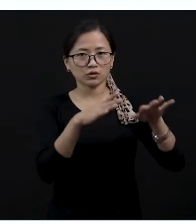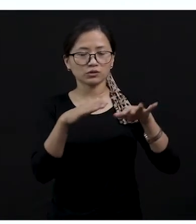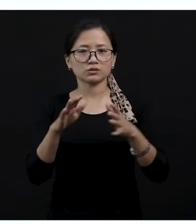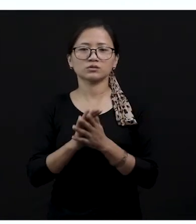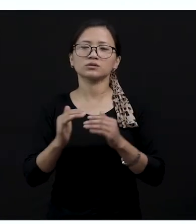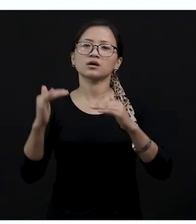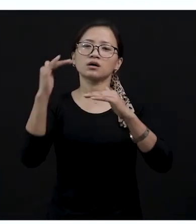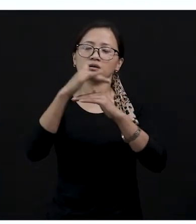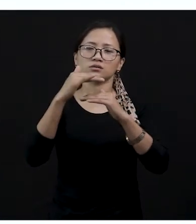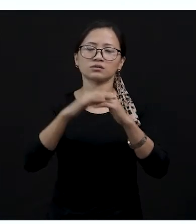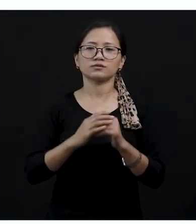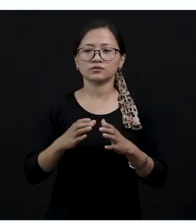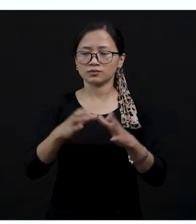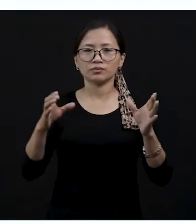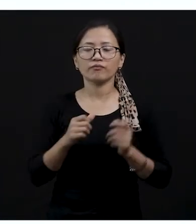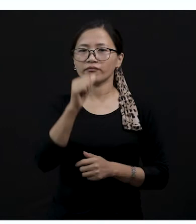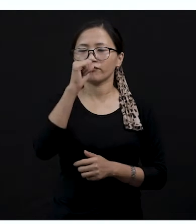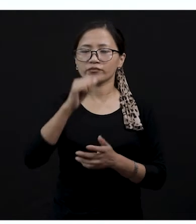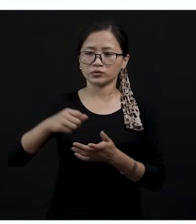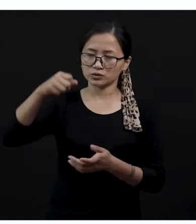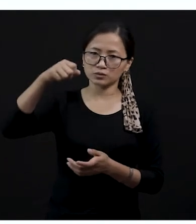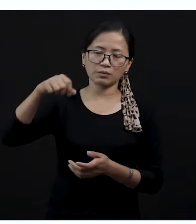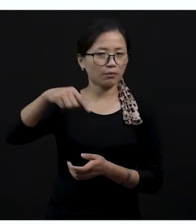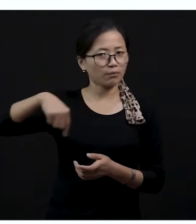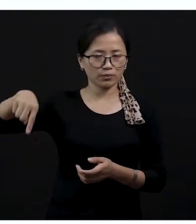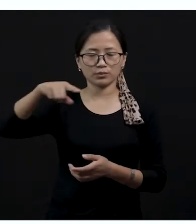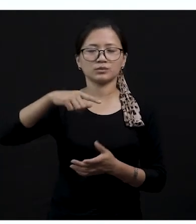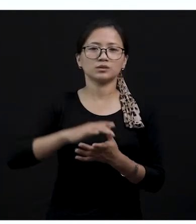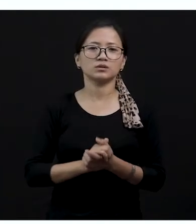on the surface of the ponds, right? I told you already that